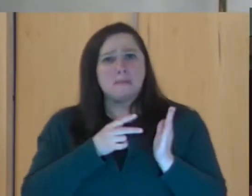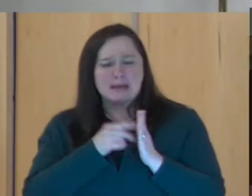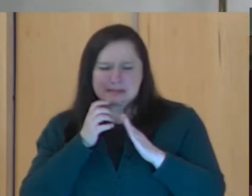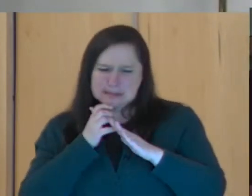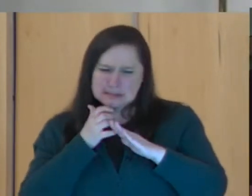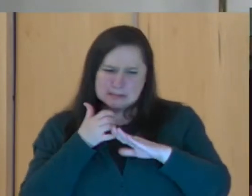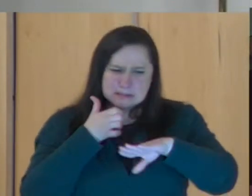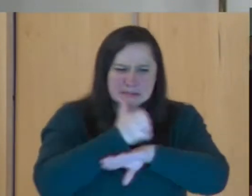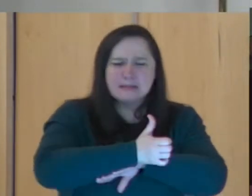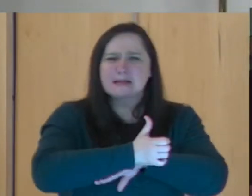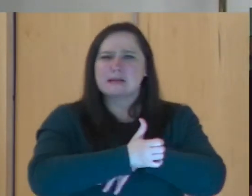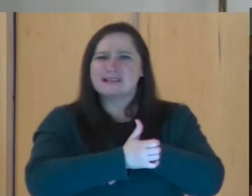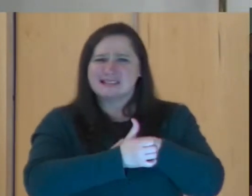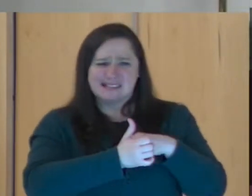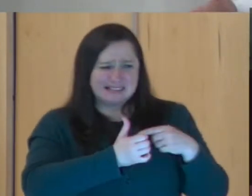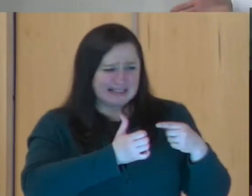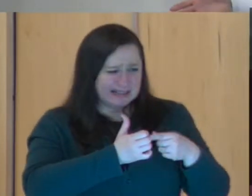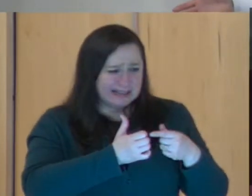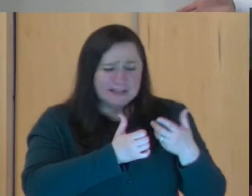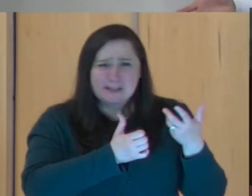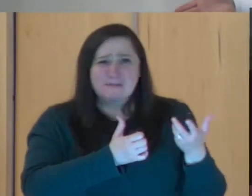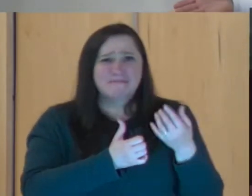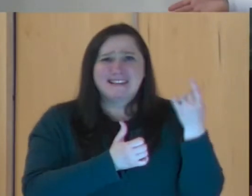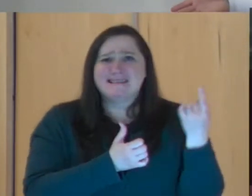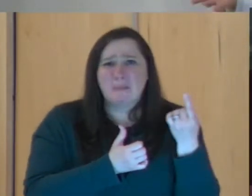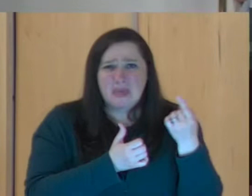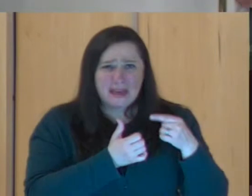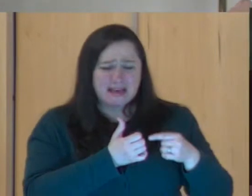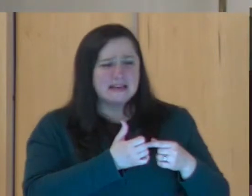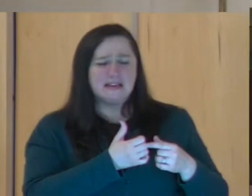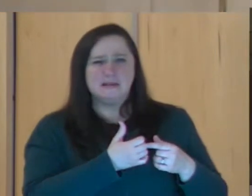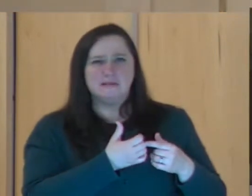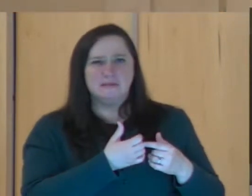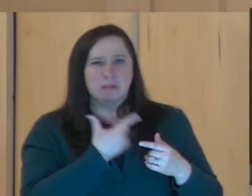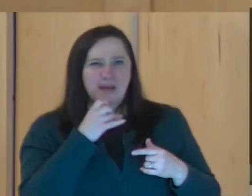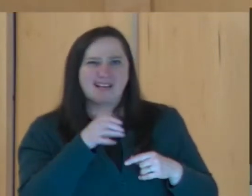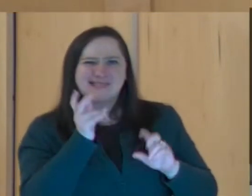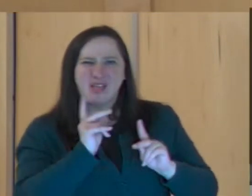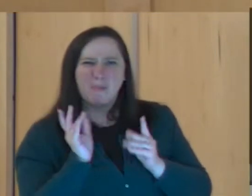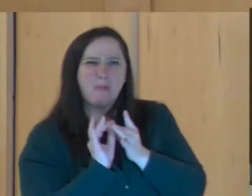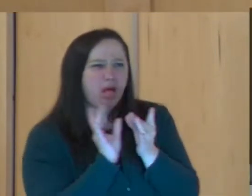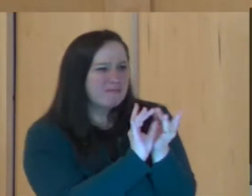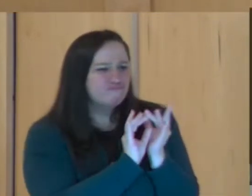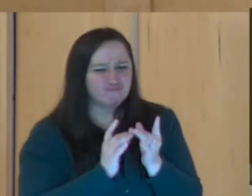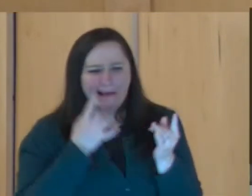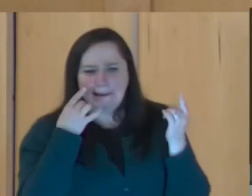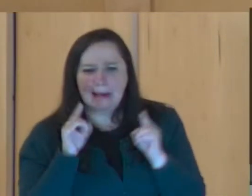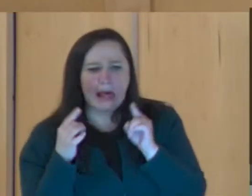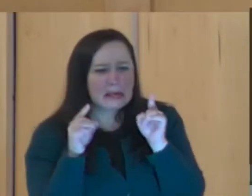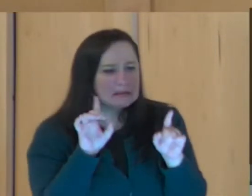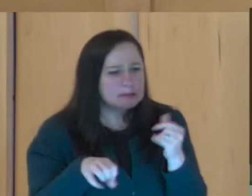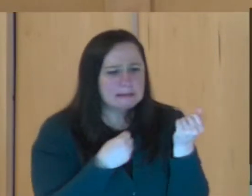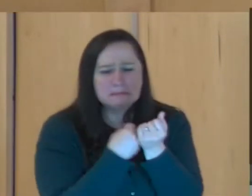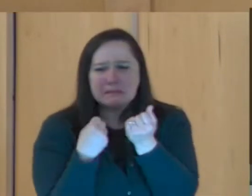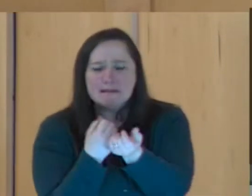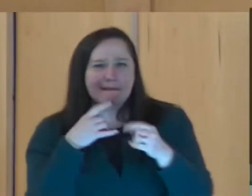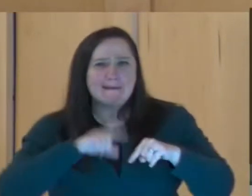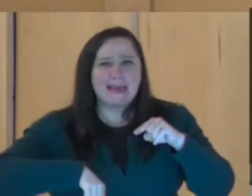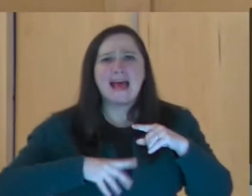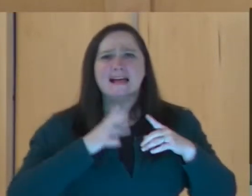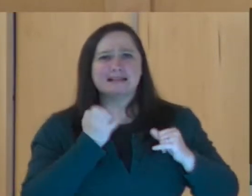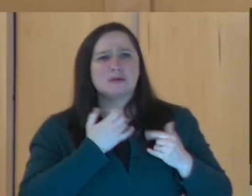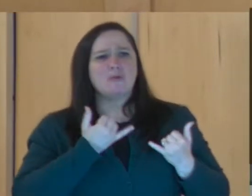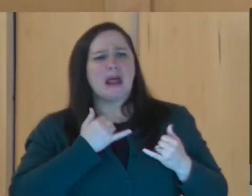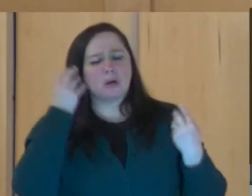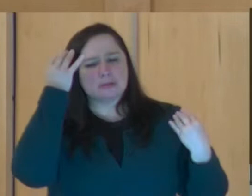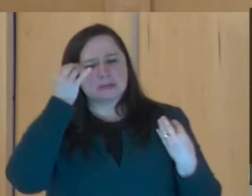stick. Because nobody else could do it, Caiaphas took over the prosecution himself, and the question that he had been